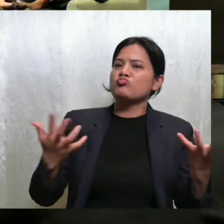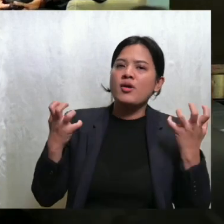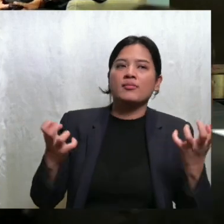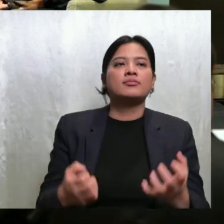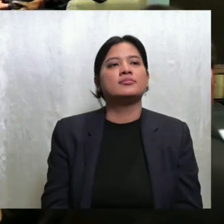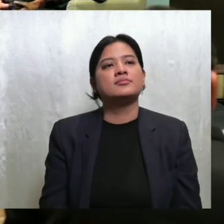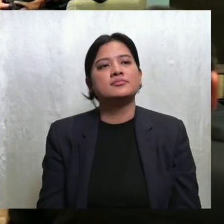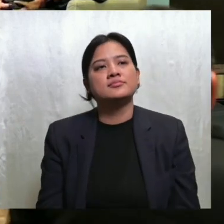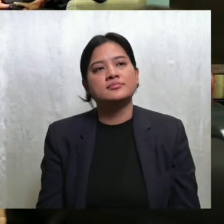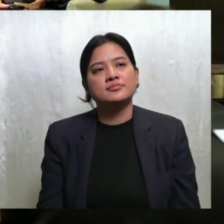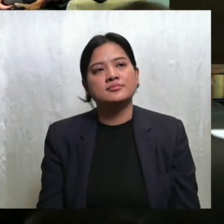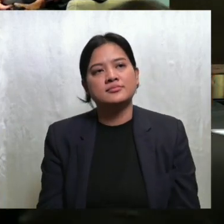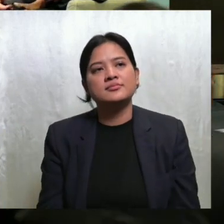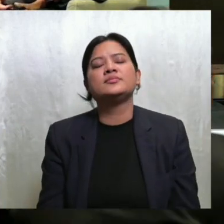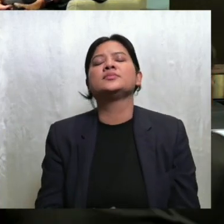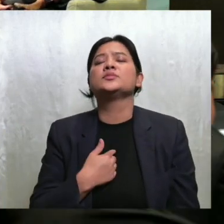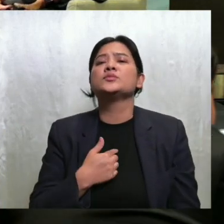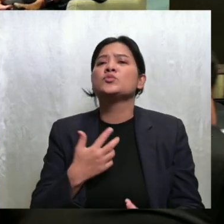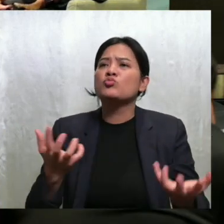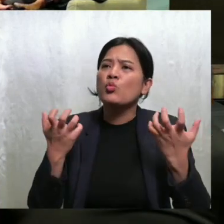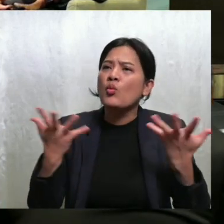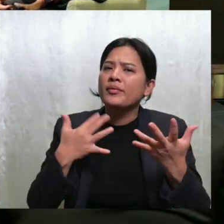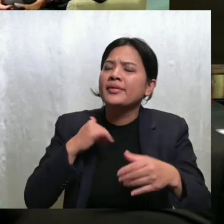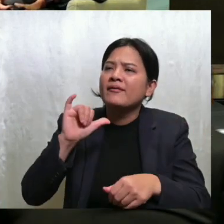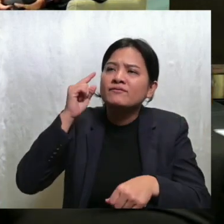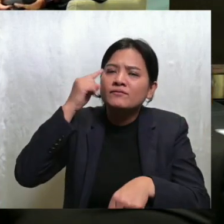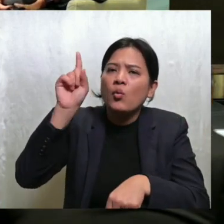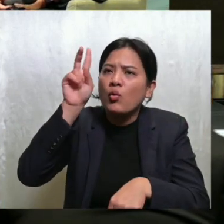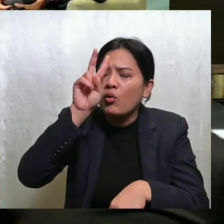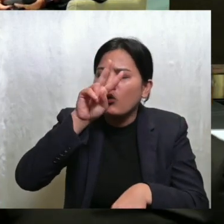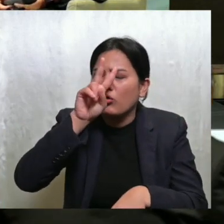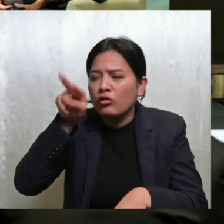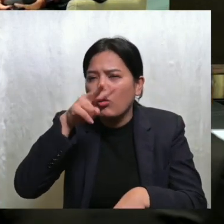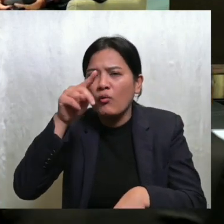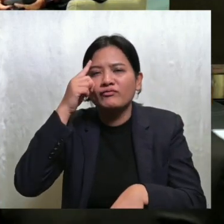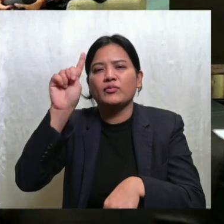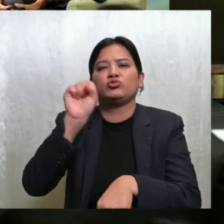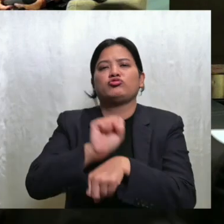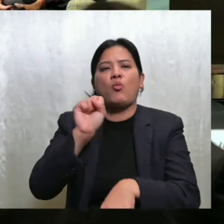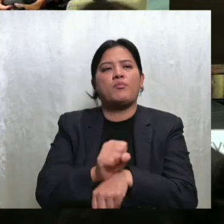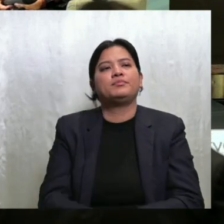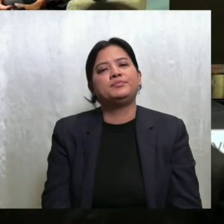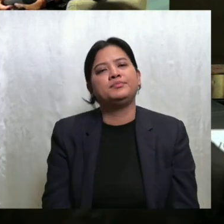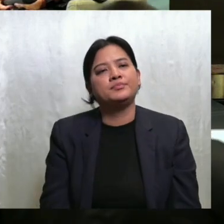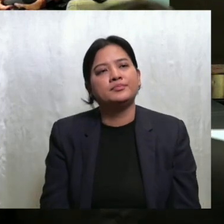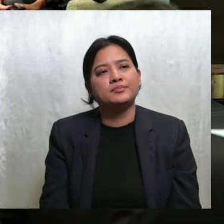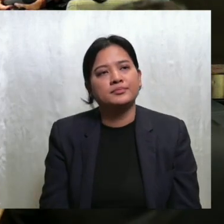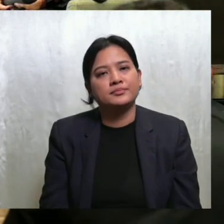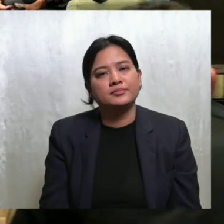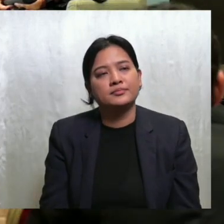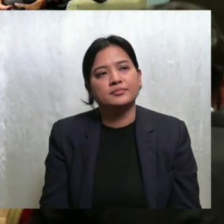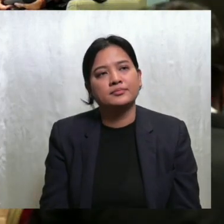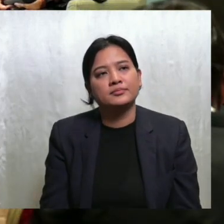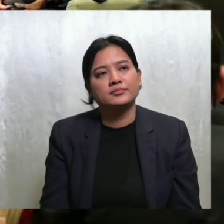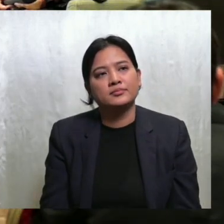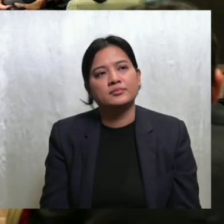youth, adults, everyone, as Abby said, for the demands of the world ahead of us.